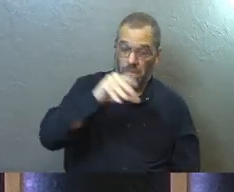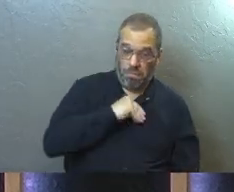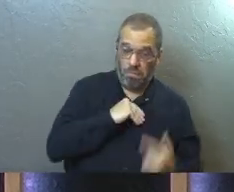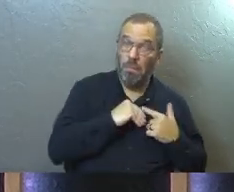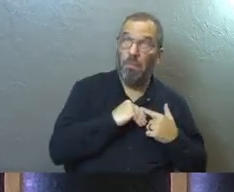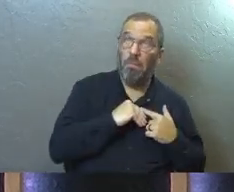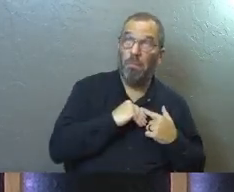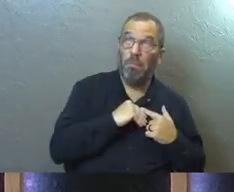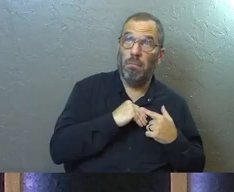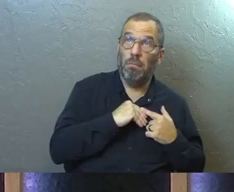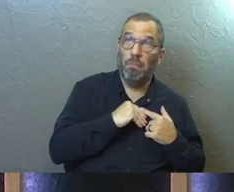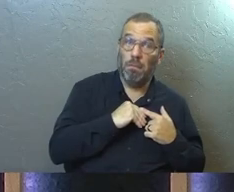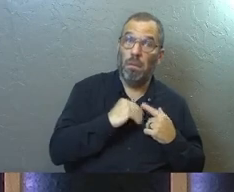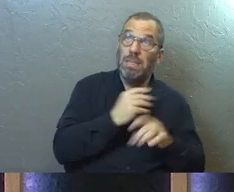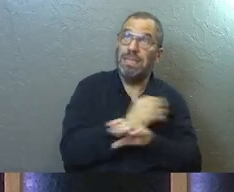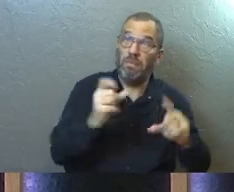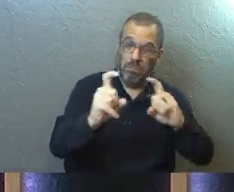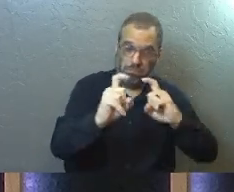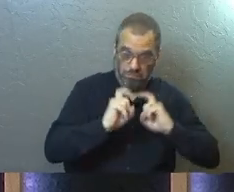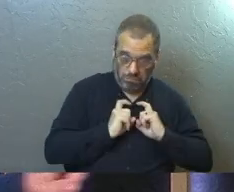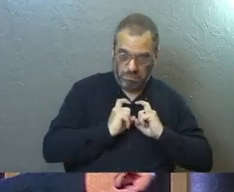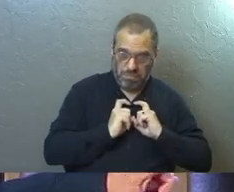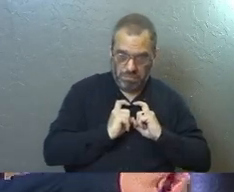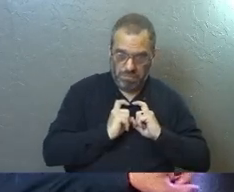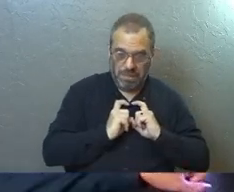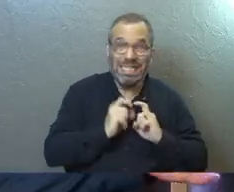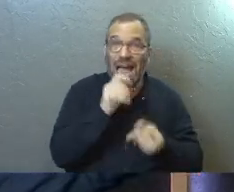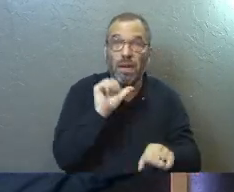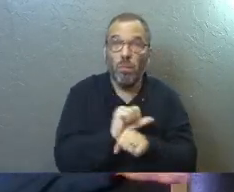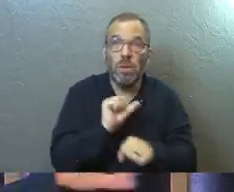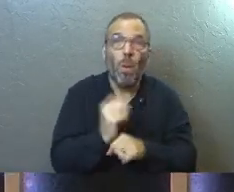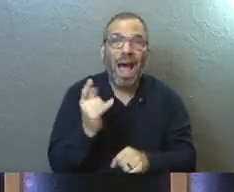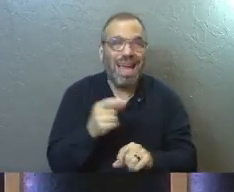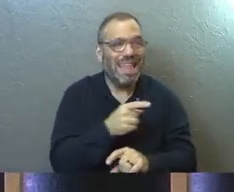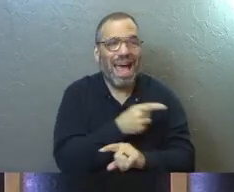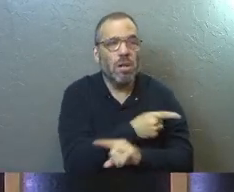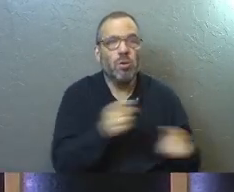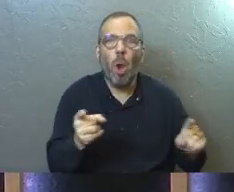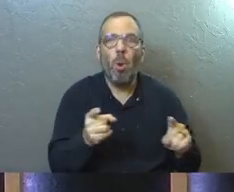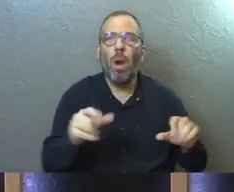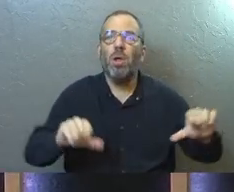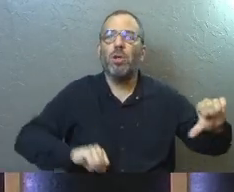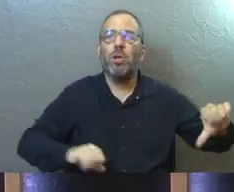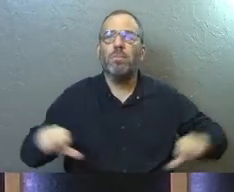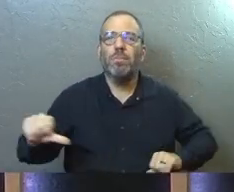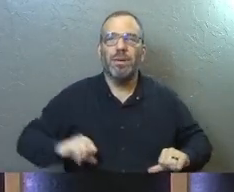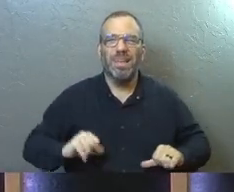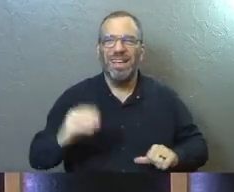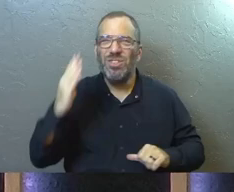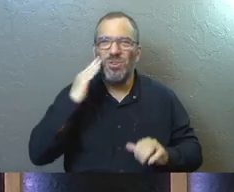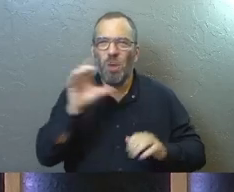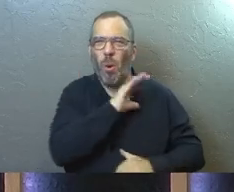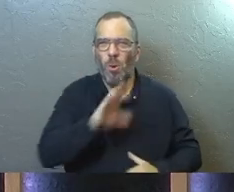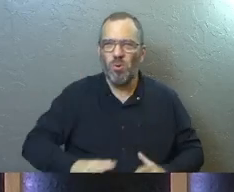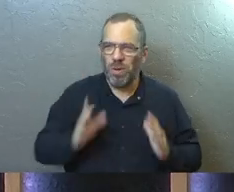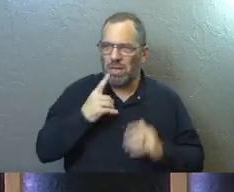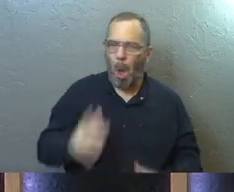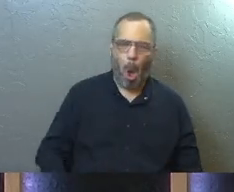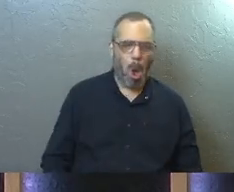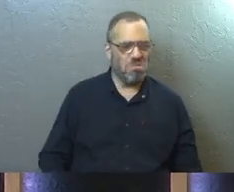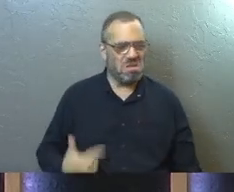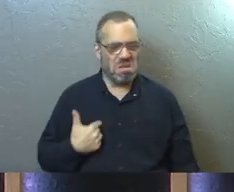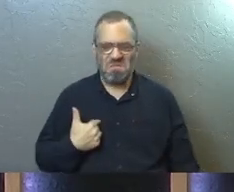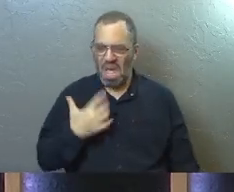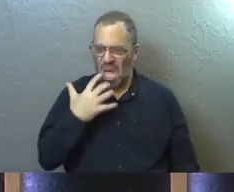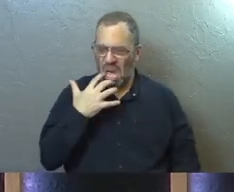gift. I receive your gift. It's not a result of works, so that no one may boast. Some of you have known Christians before who thought